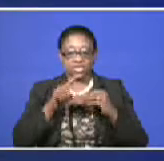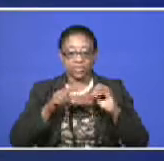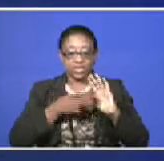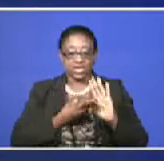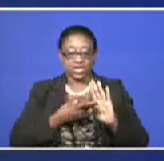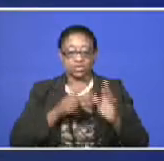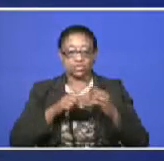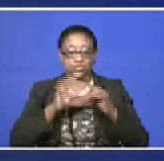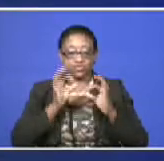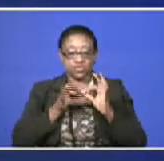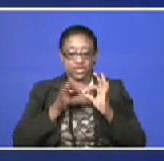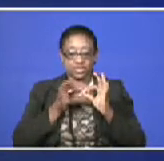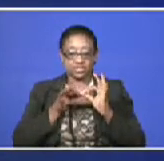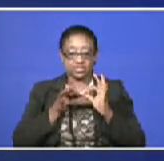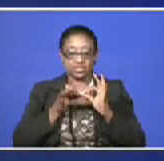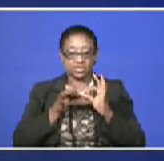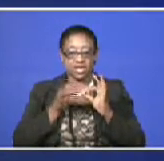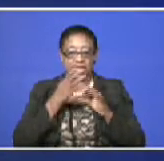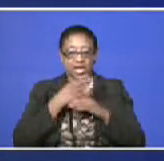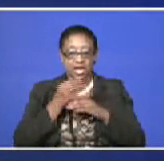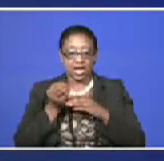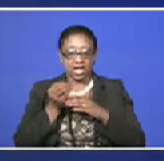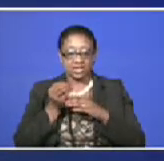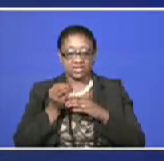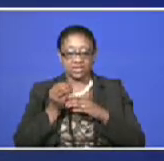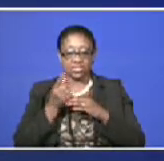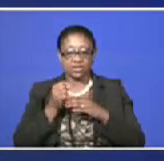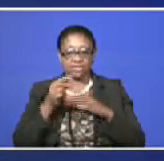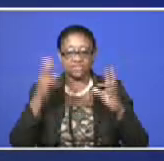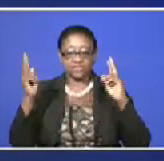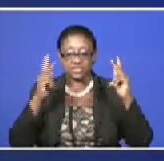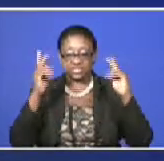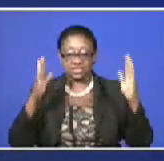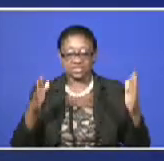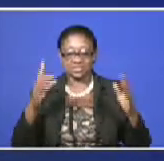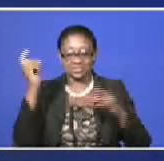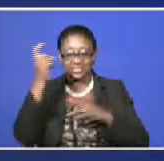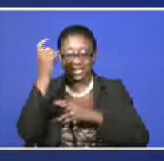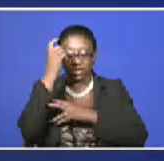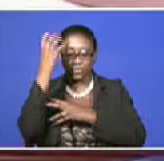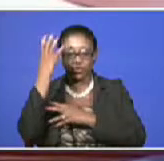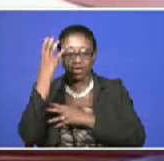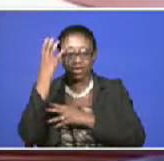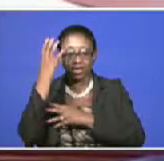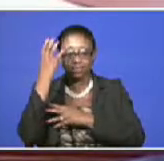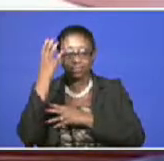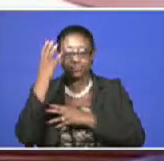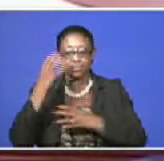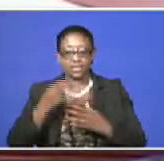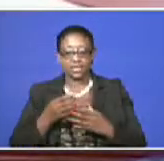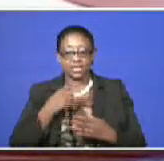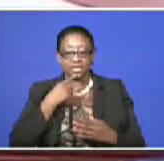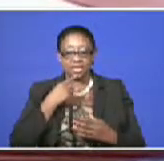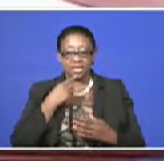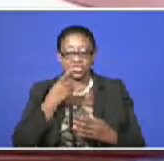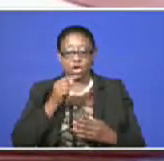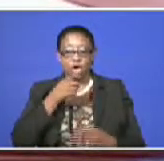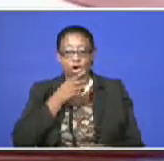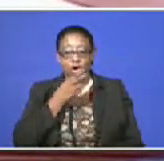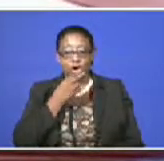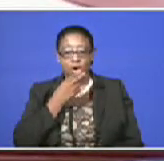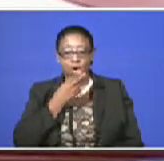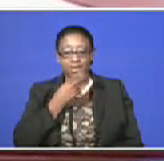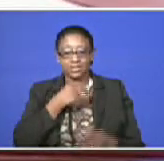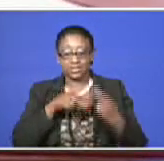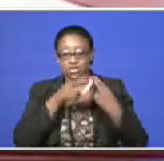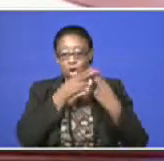with additional tourists celebrating the Memorial Day weekend. In preparation for the holiday, B.P.L. had